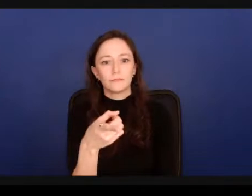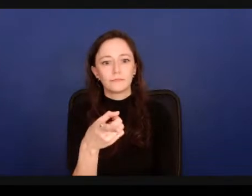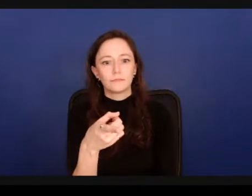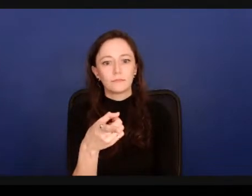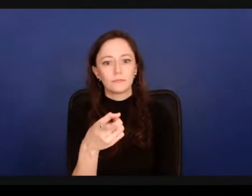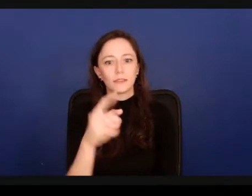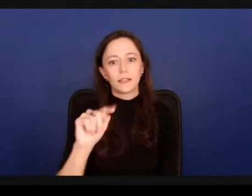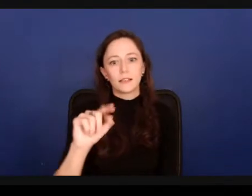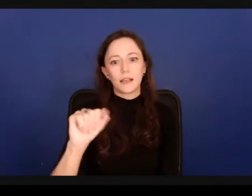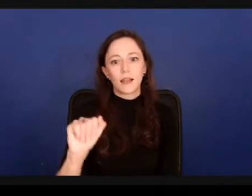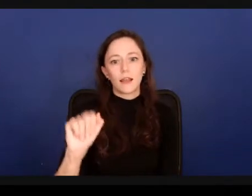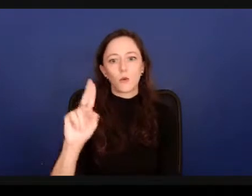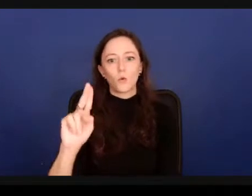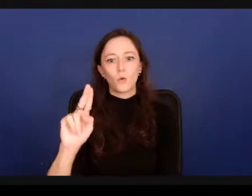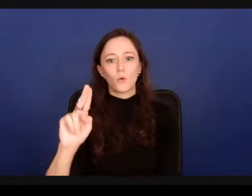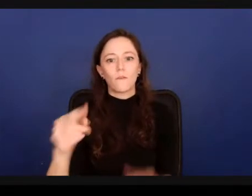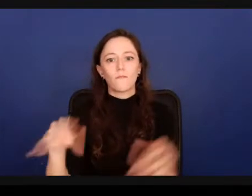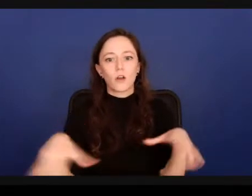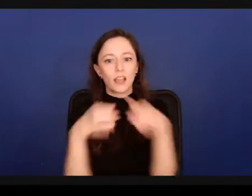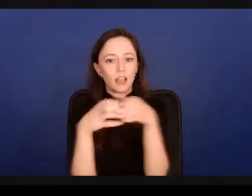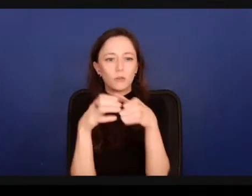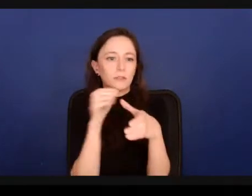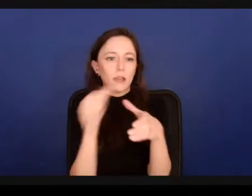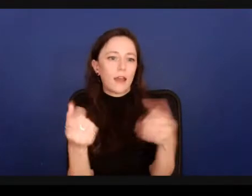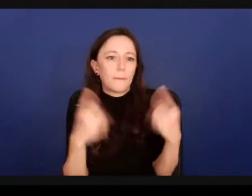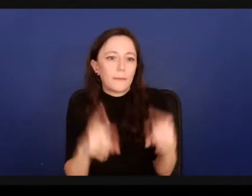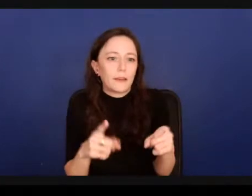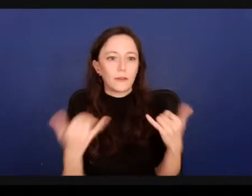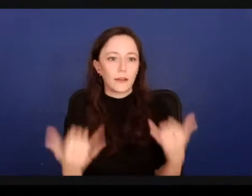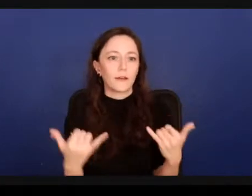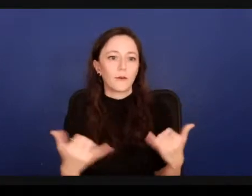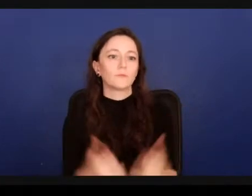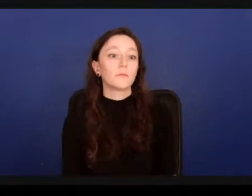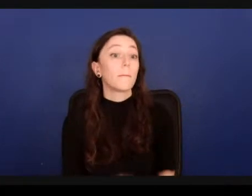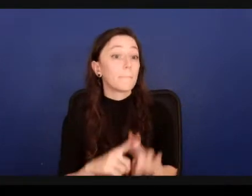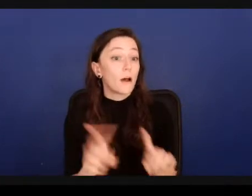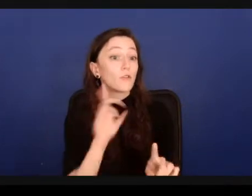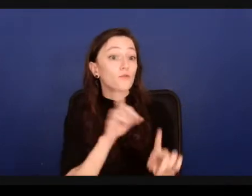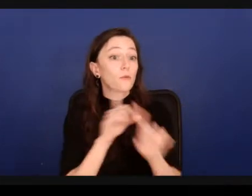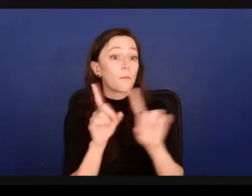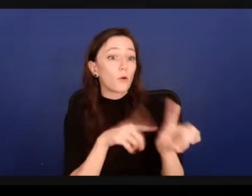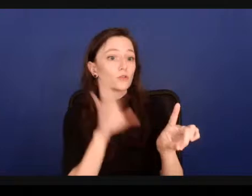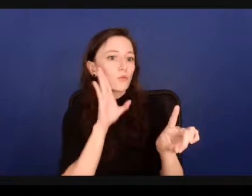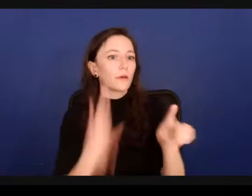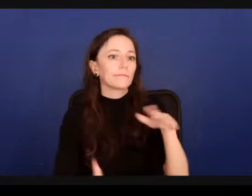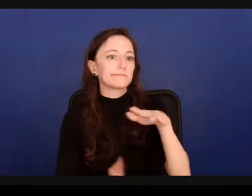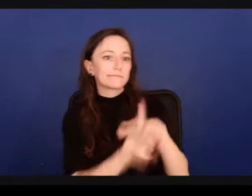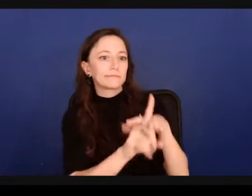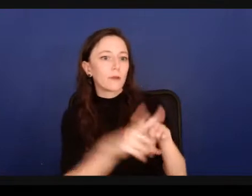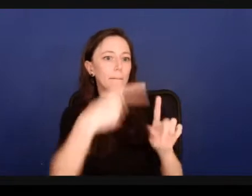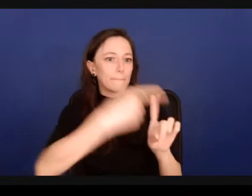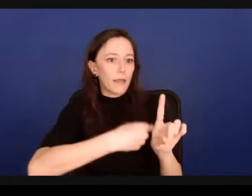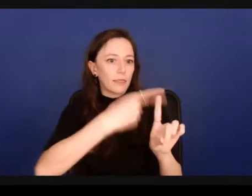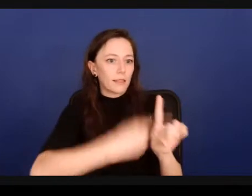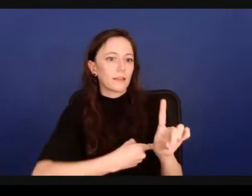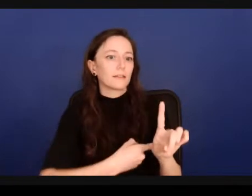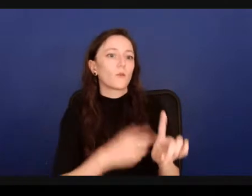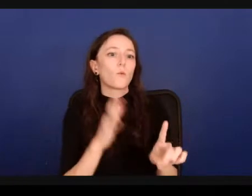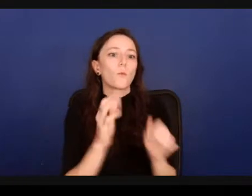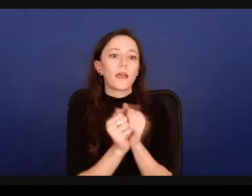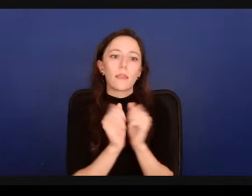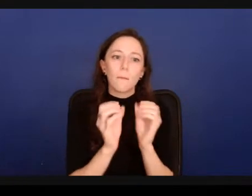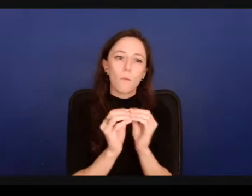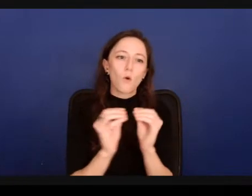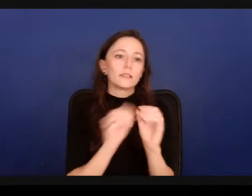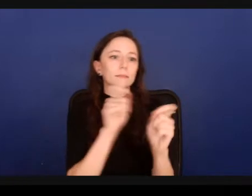as well. Right, so these reports are coming out every month with little details like